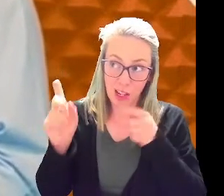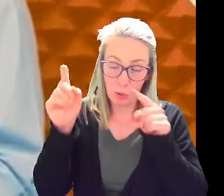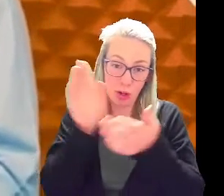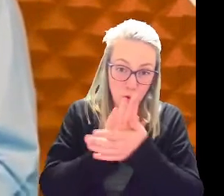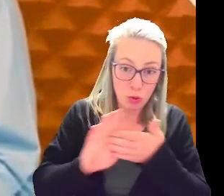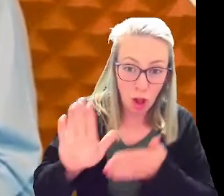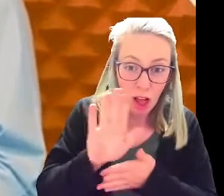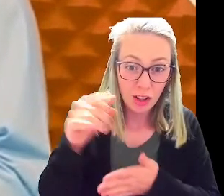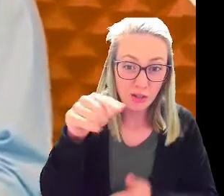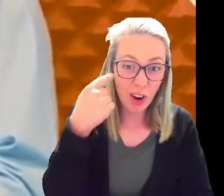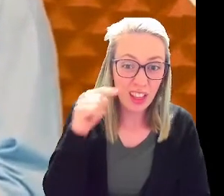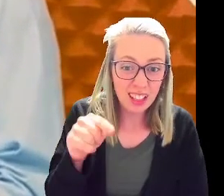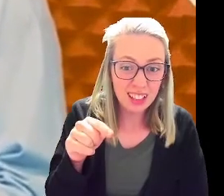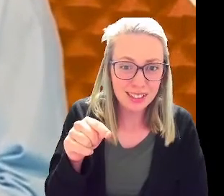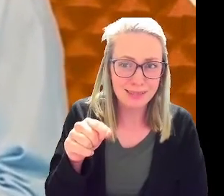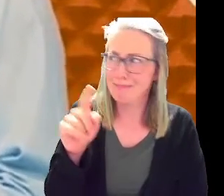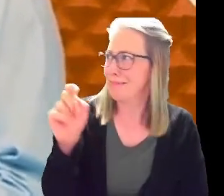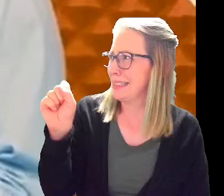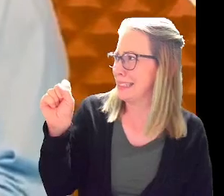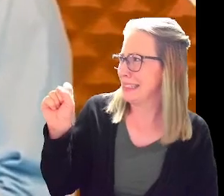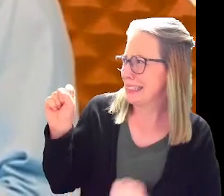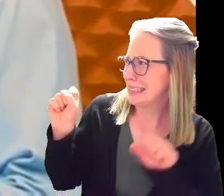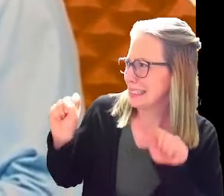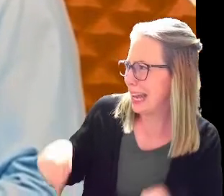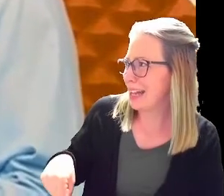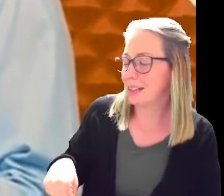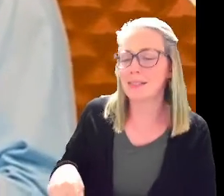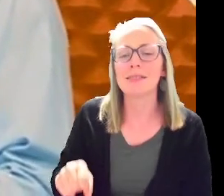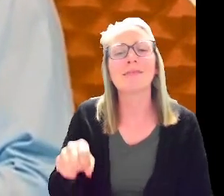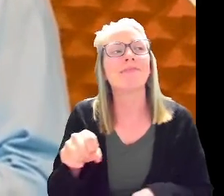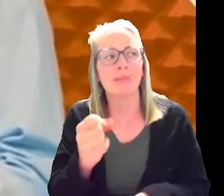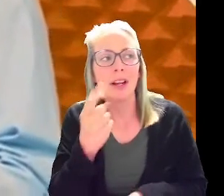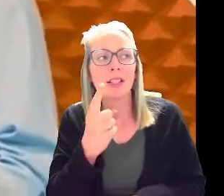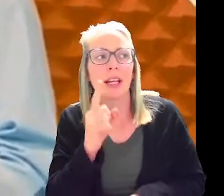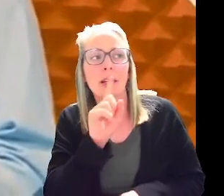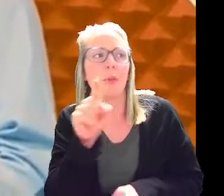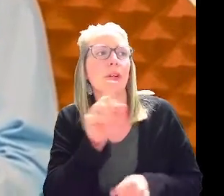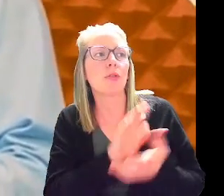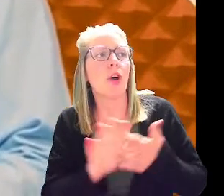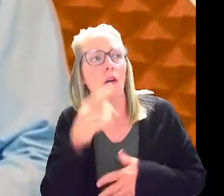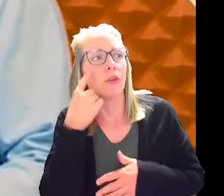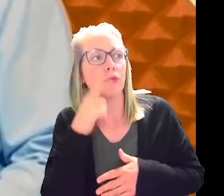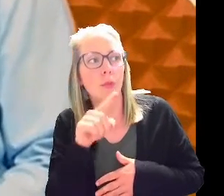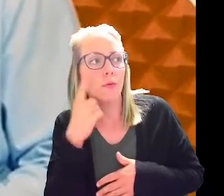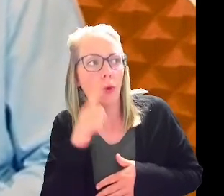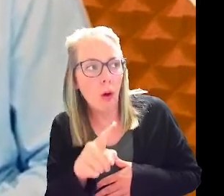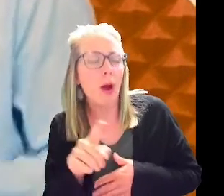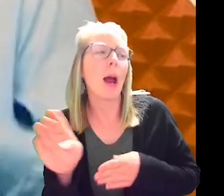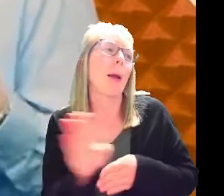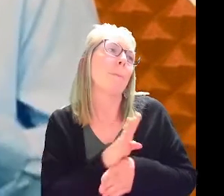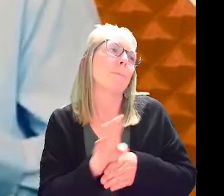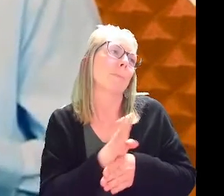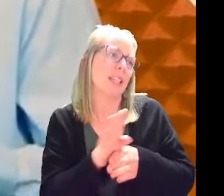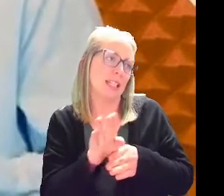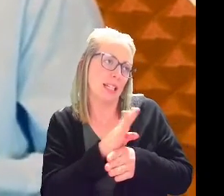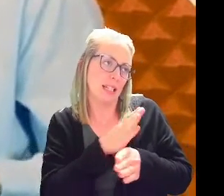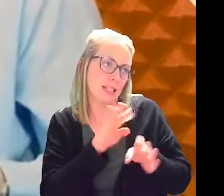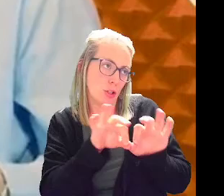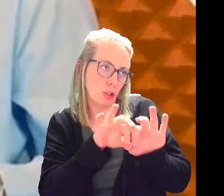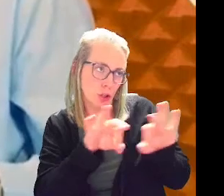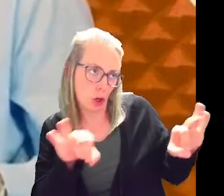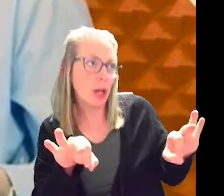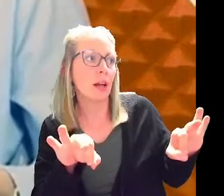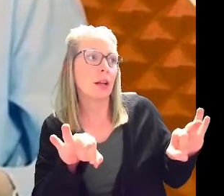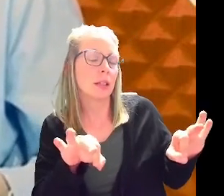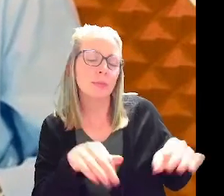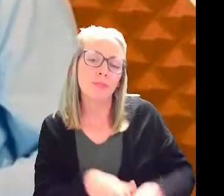this? You can. But he also went to college for a business degree because he knew, I want to have my own business in this. I really love this, but I